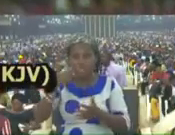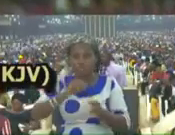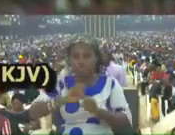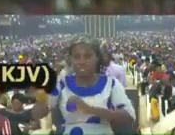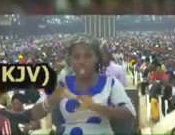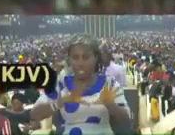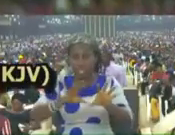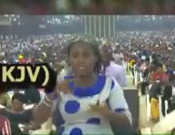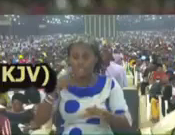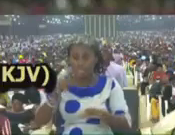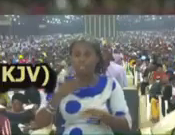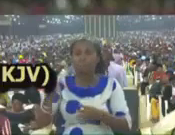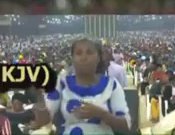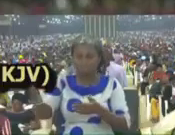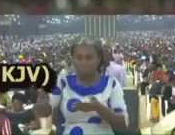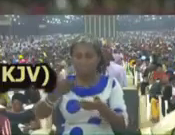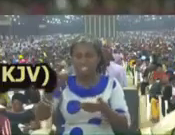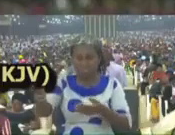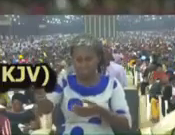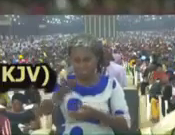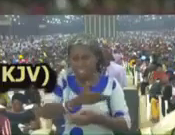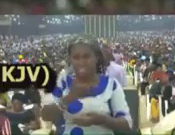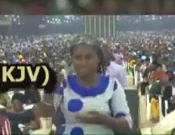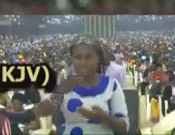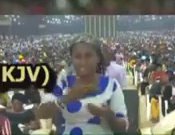bring Levi near.